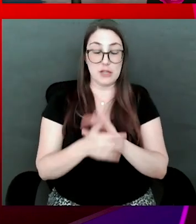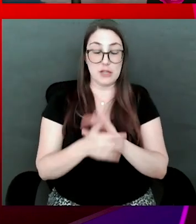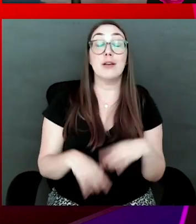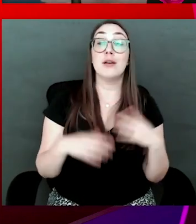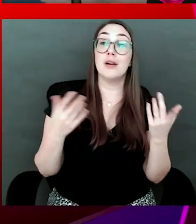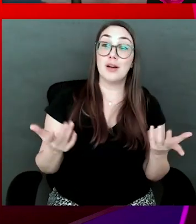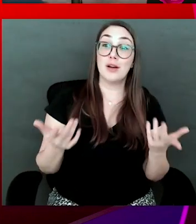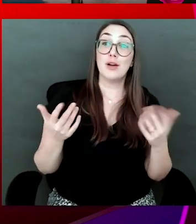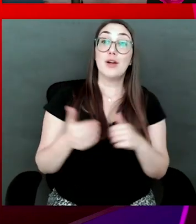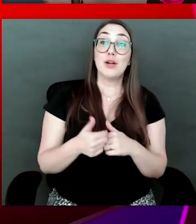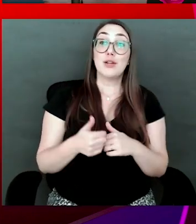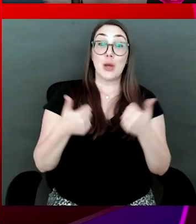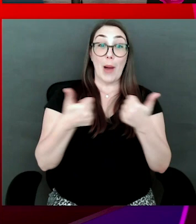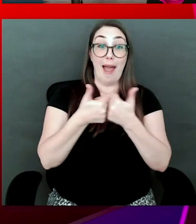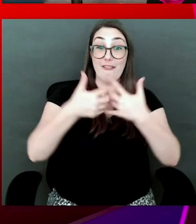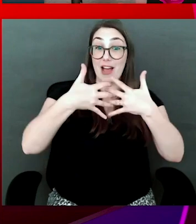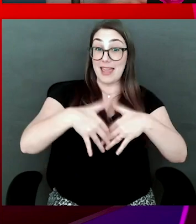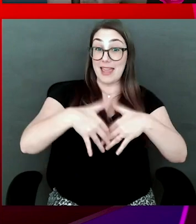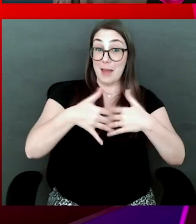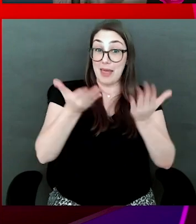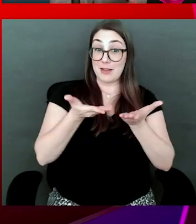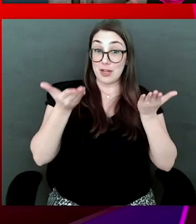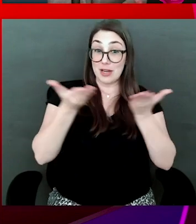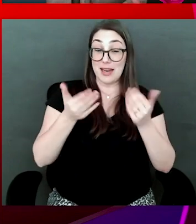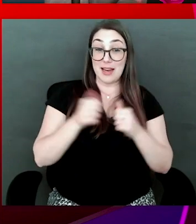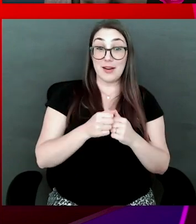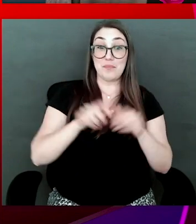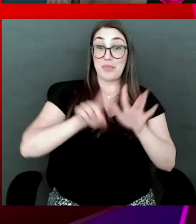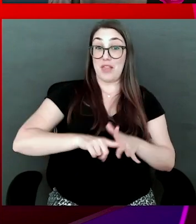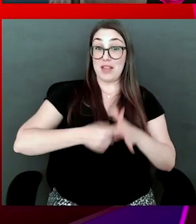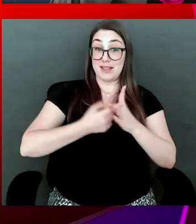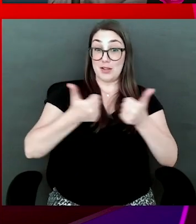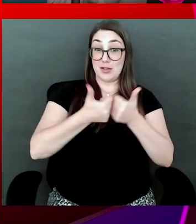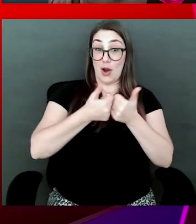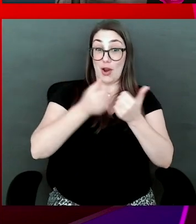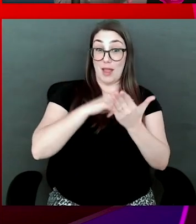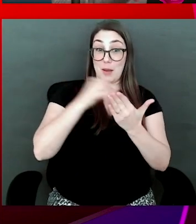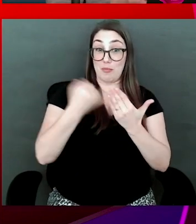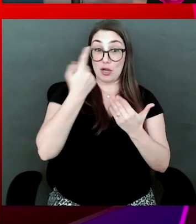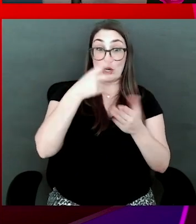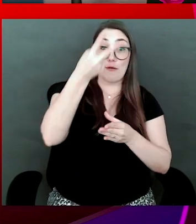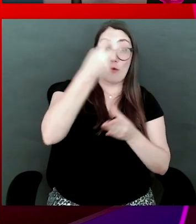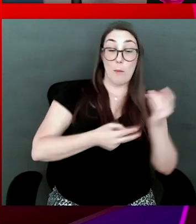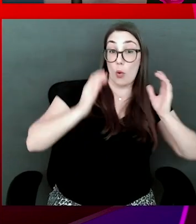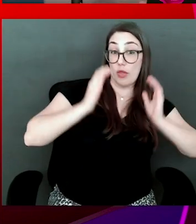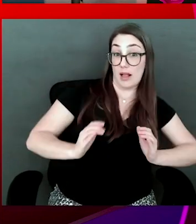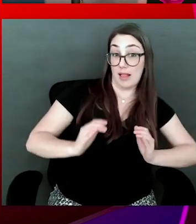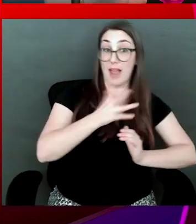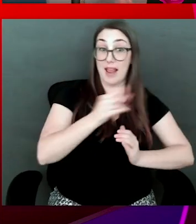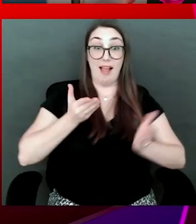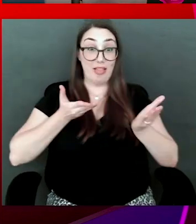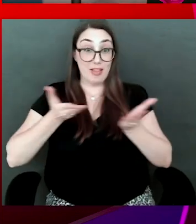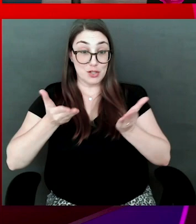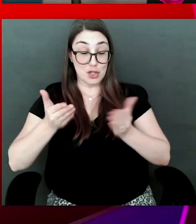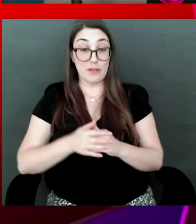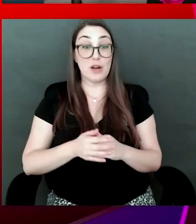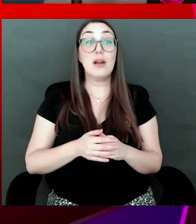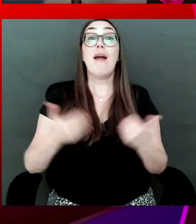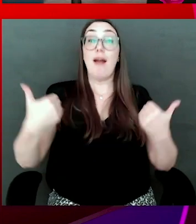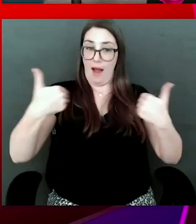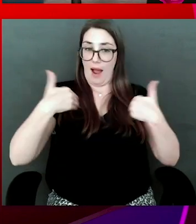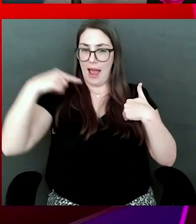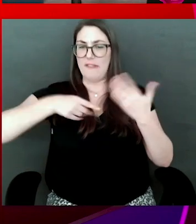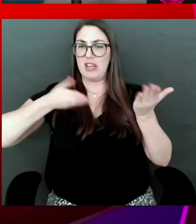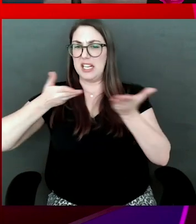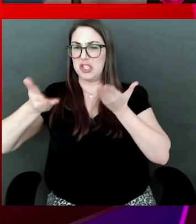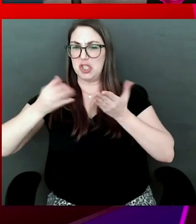Unity Game Engine here. So we have the sort of, this is our game project for both the client and the server. I have it in server mode now.